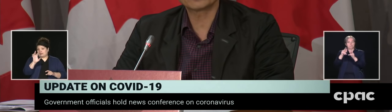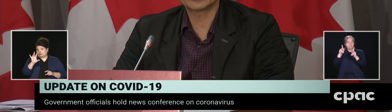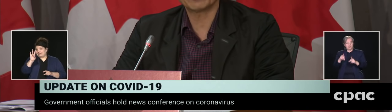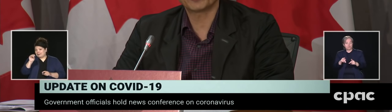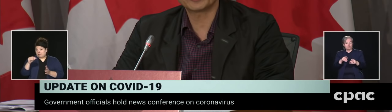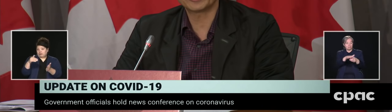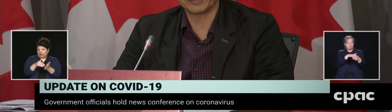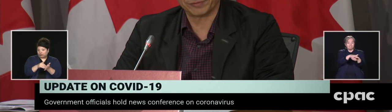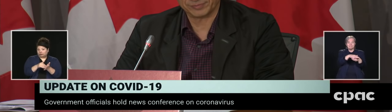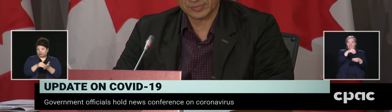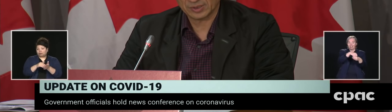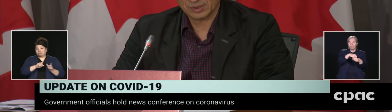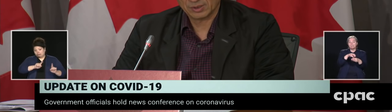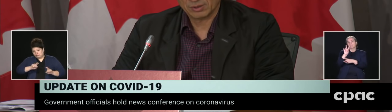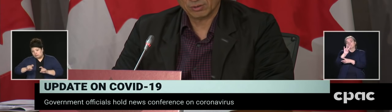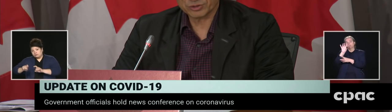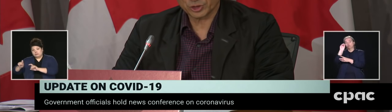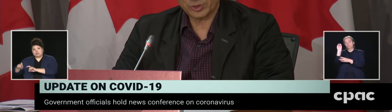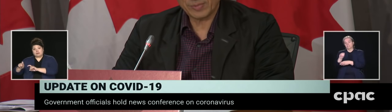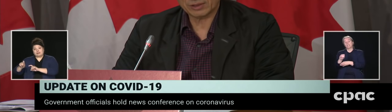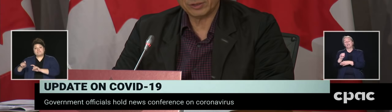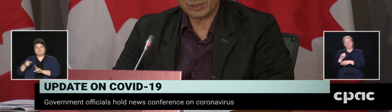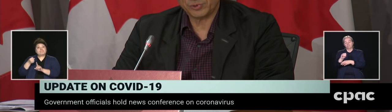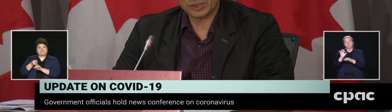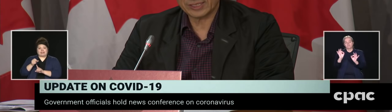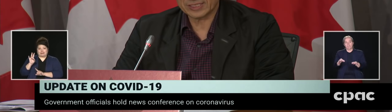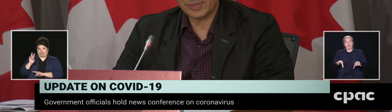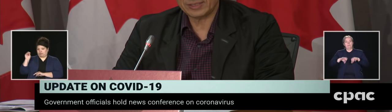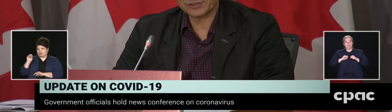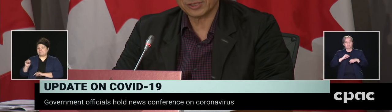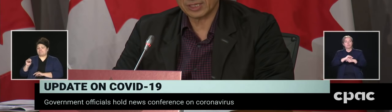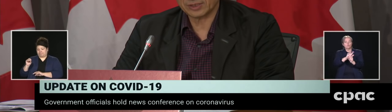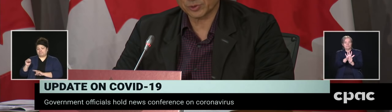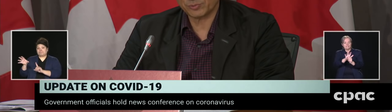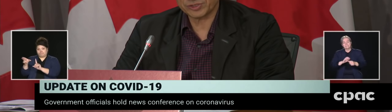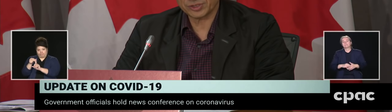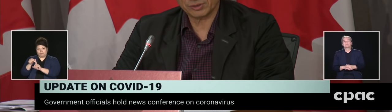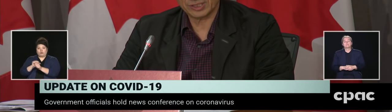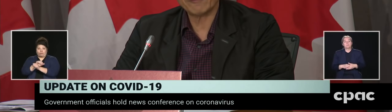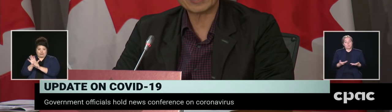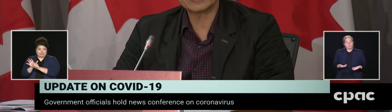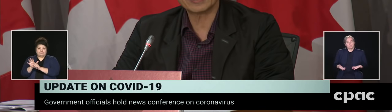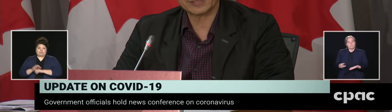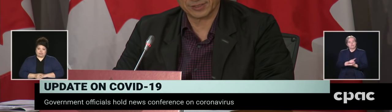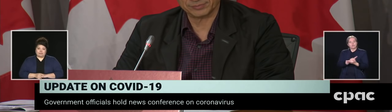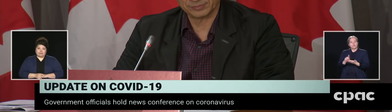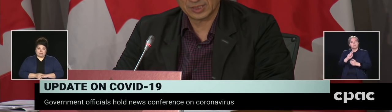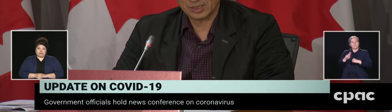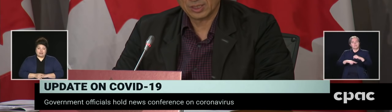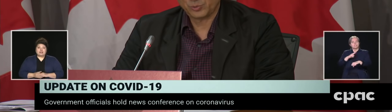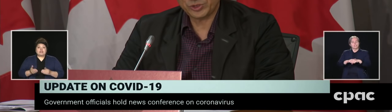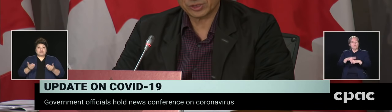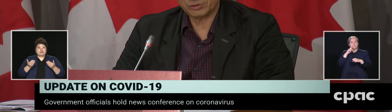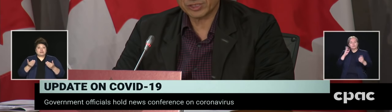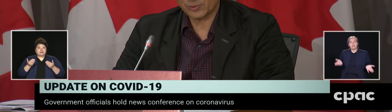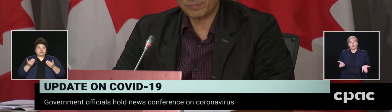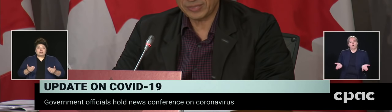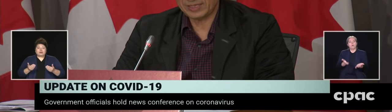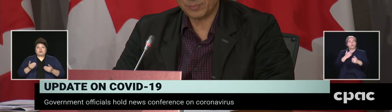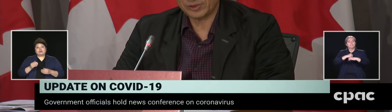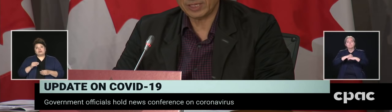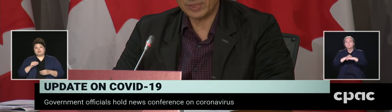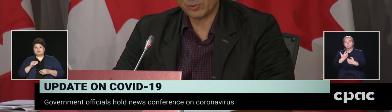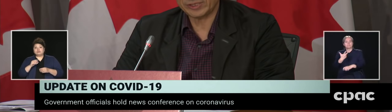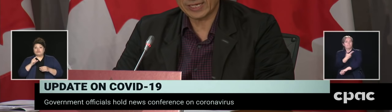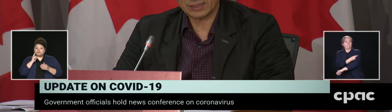un résultat positif. Aujourd'hui marque le début de la Semaine nationale de promotion de la vaccination. Puisque nous sommes en